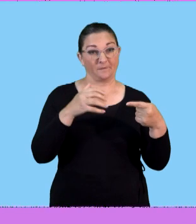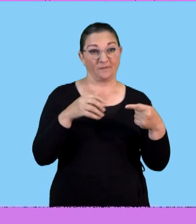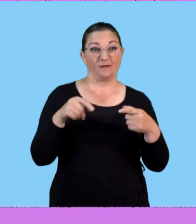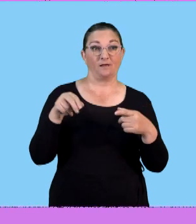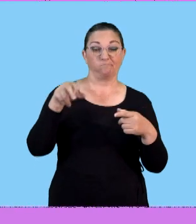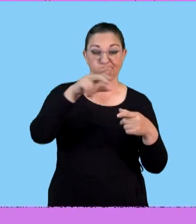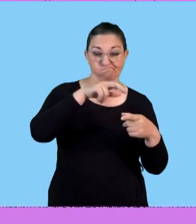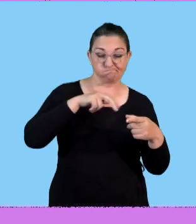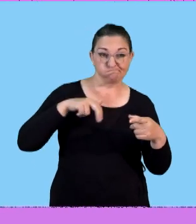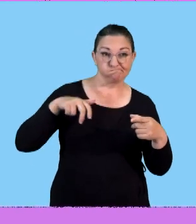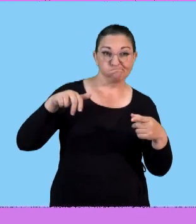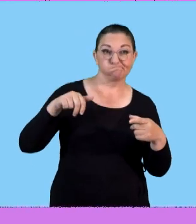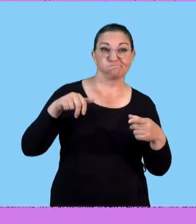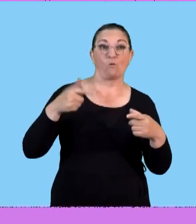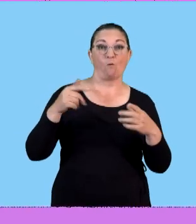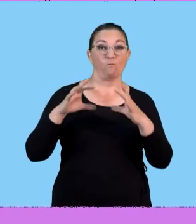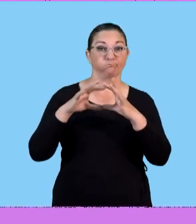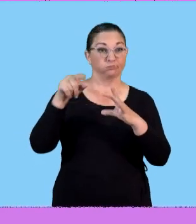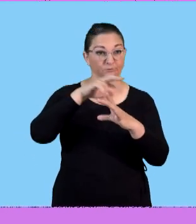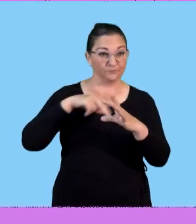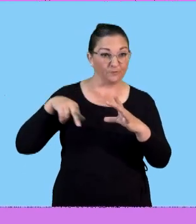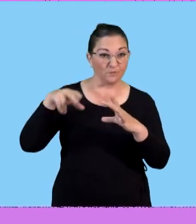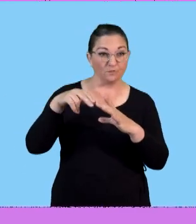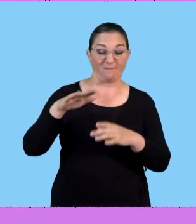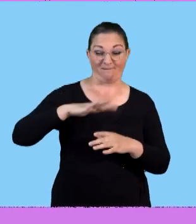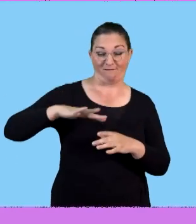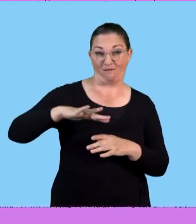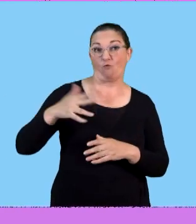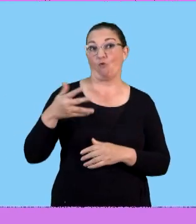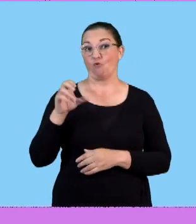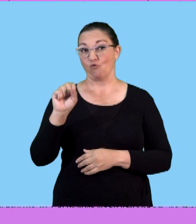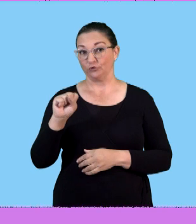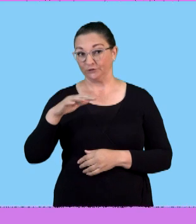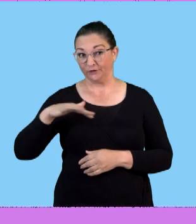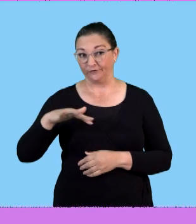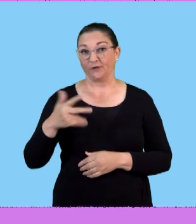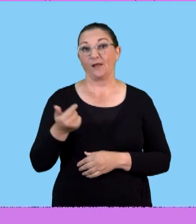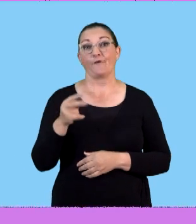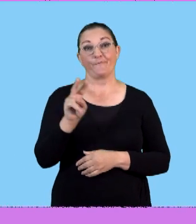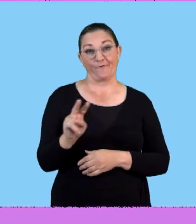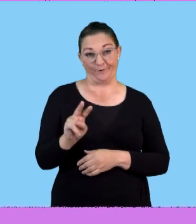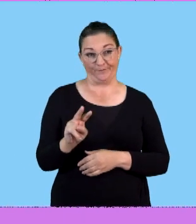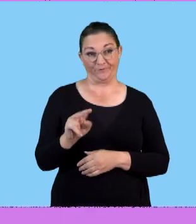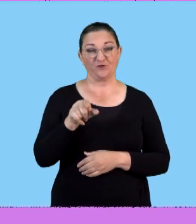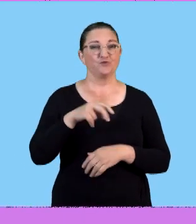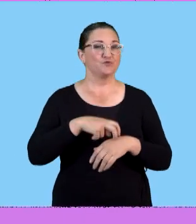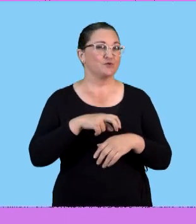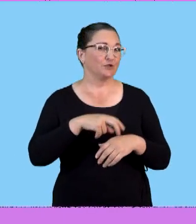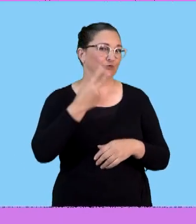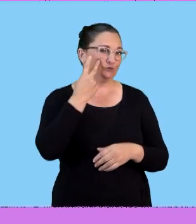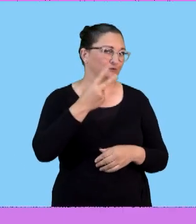circumference, area, surface area, and volume as well. You must also be able to distinguish